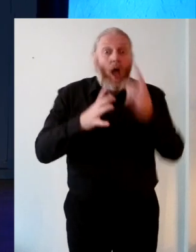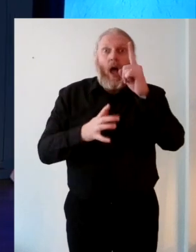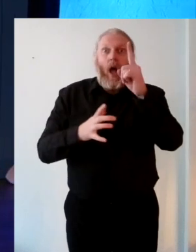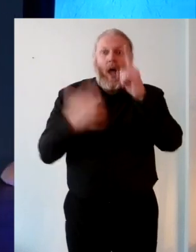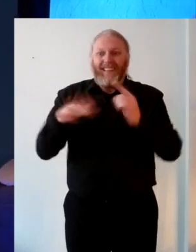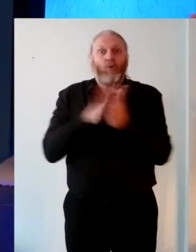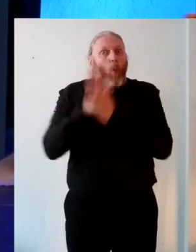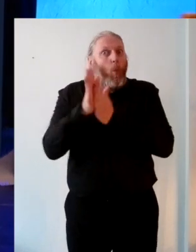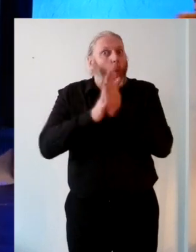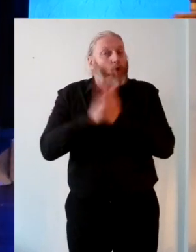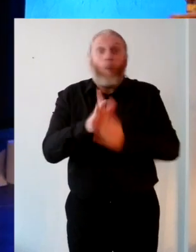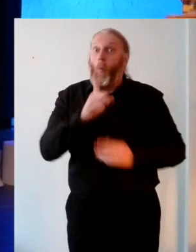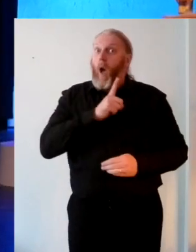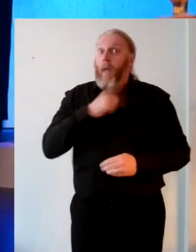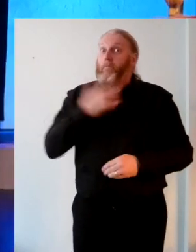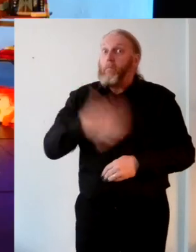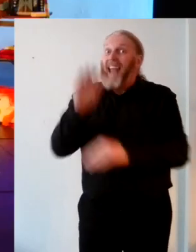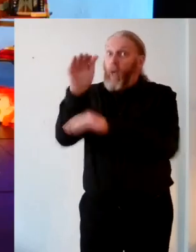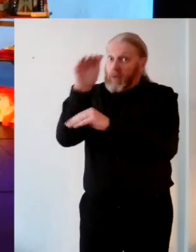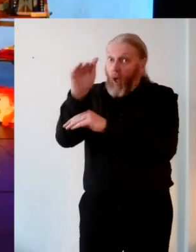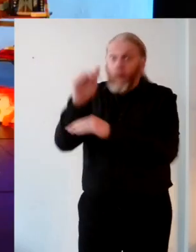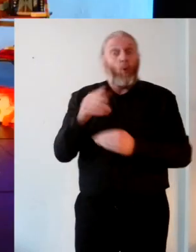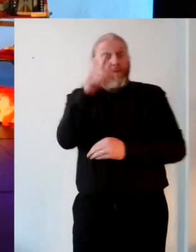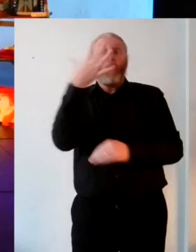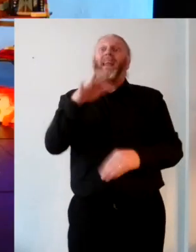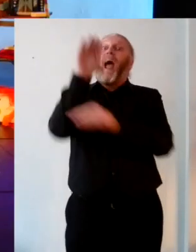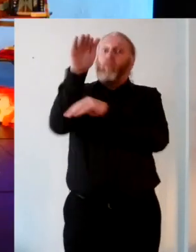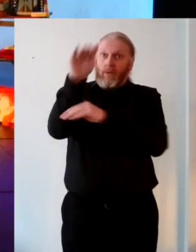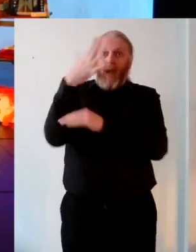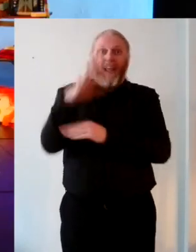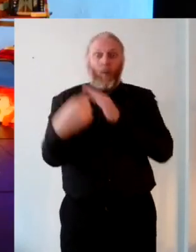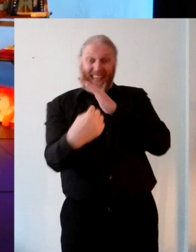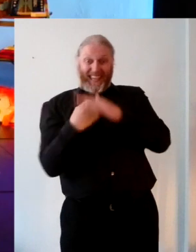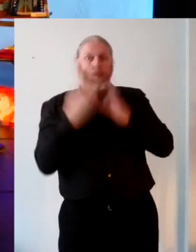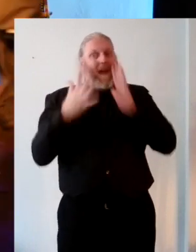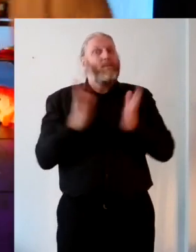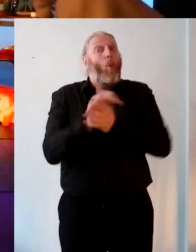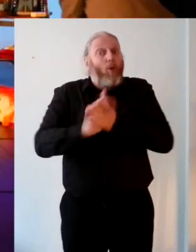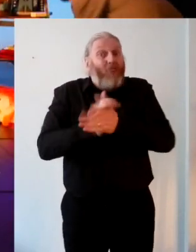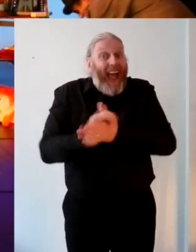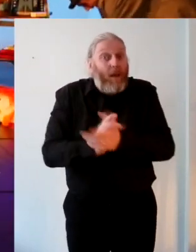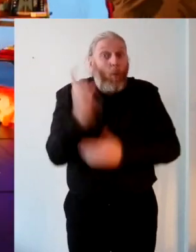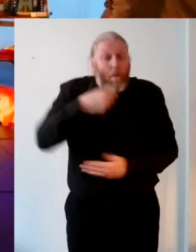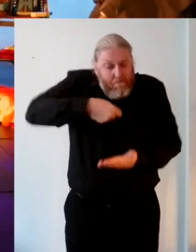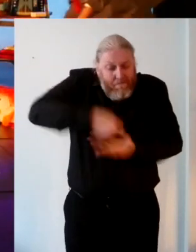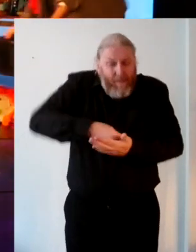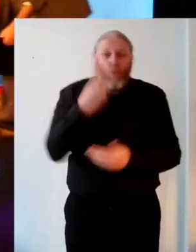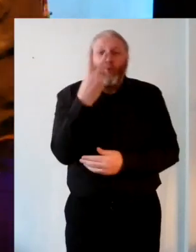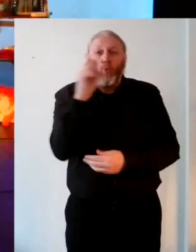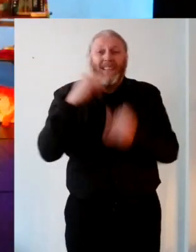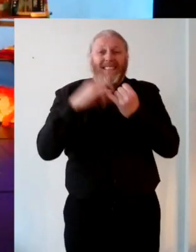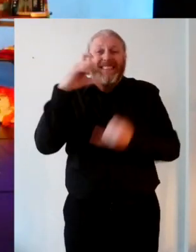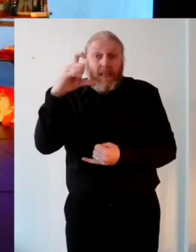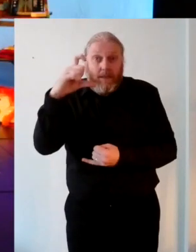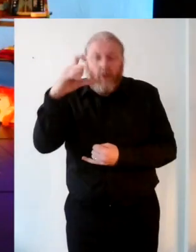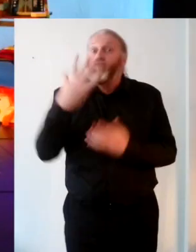no, I need to wash them because I've been outside. And every time you go outside and you come inside, you have to wash your hands for at least 20 seconds.